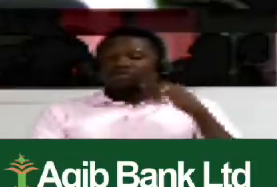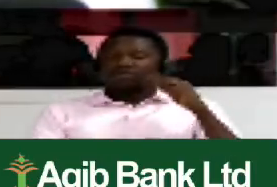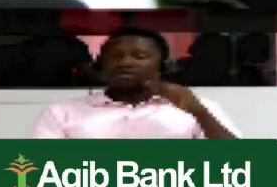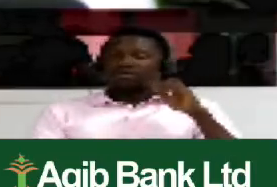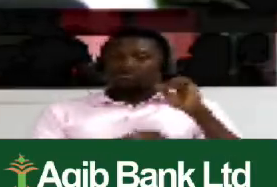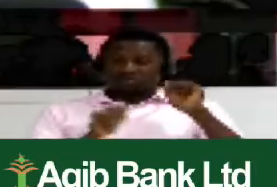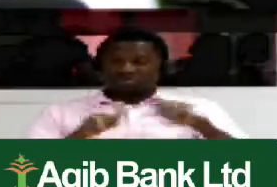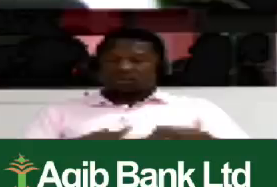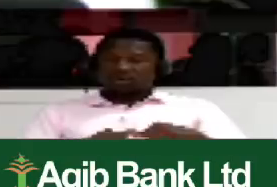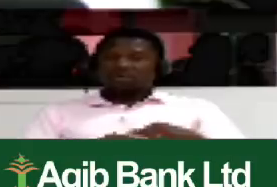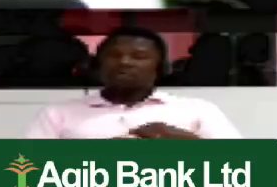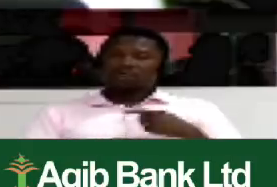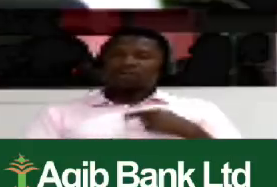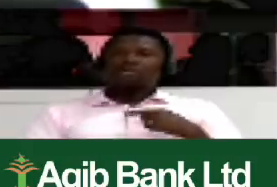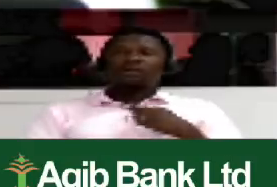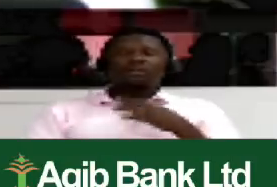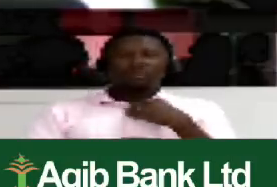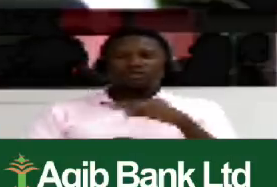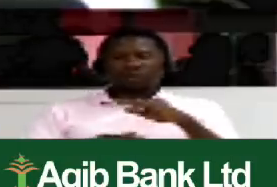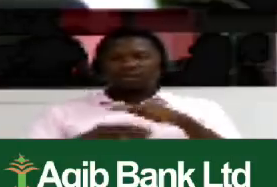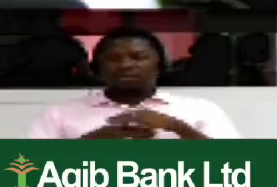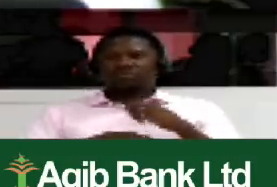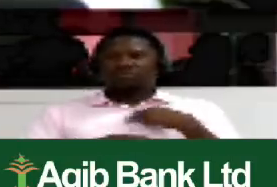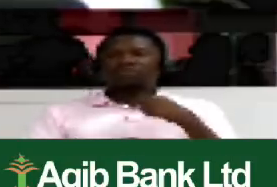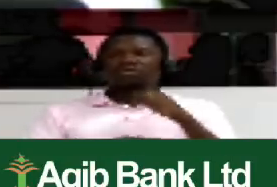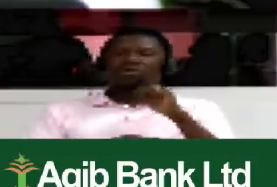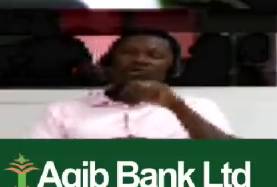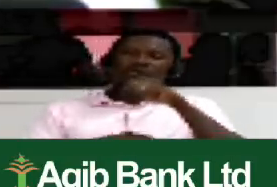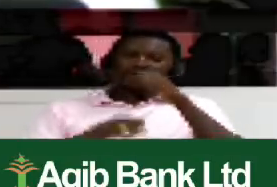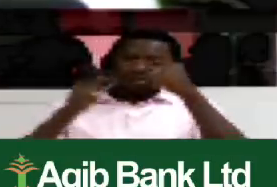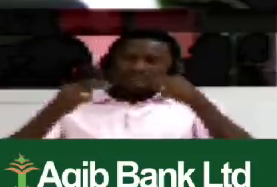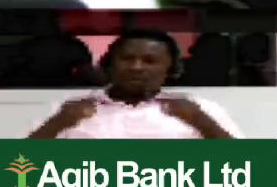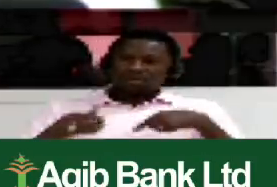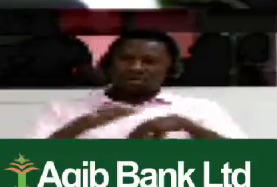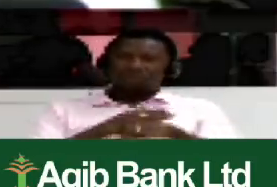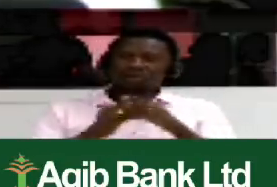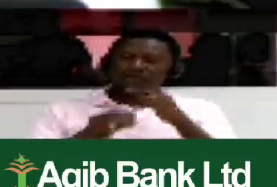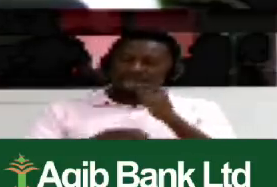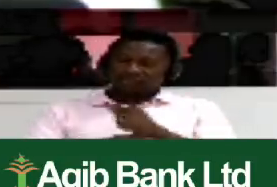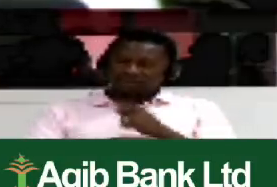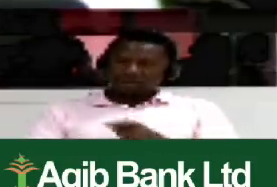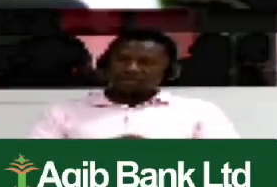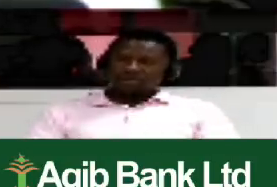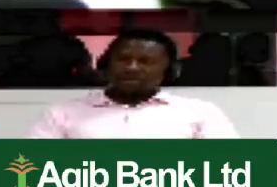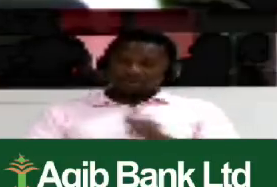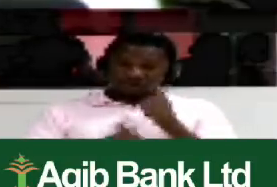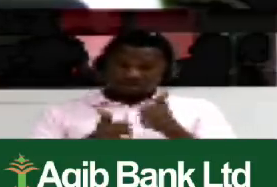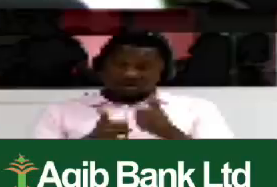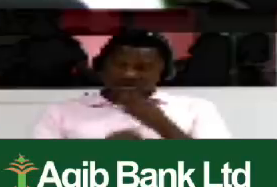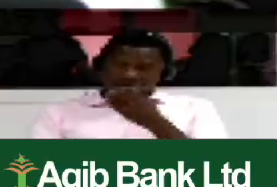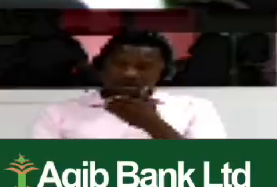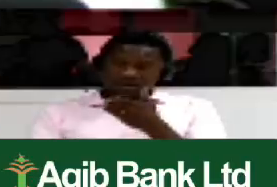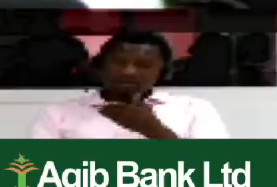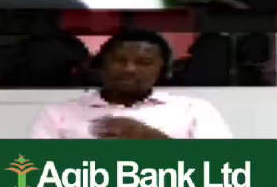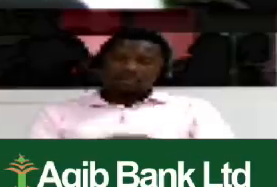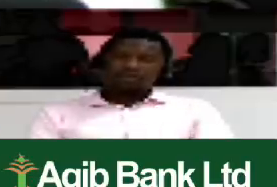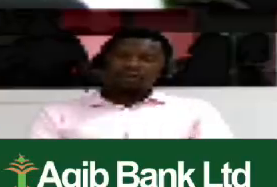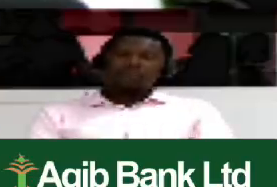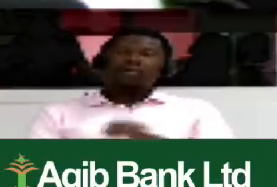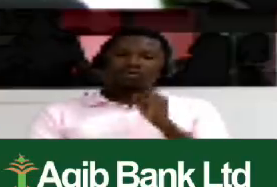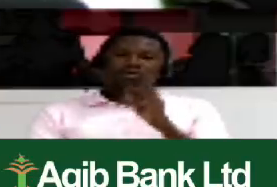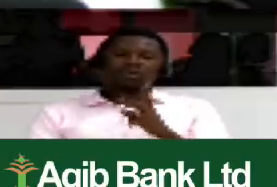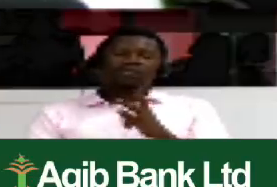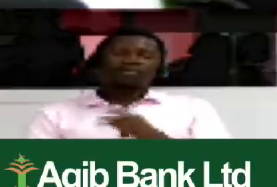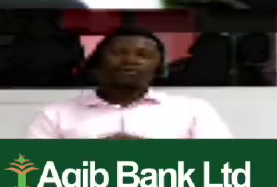necessary, then I will seek to admit the rest of your statement into evidence. Is that fine with you, sir? That's okay. So